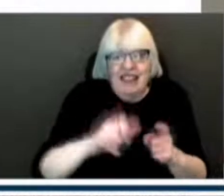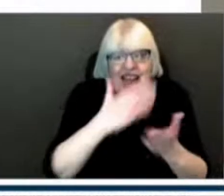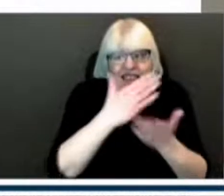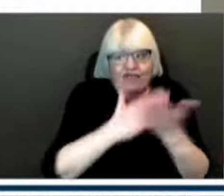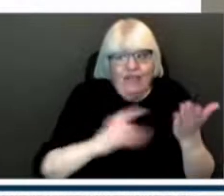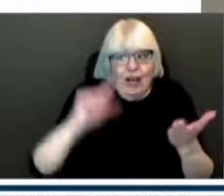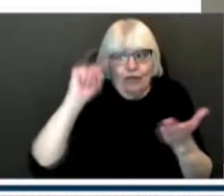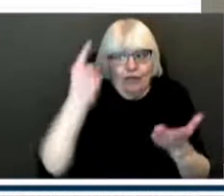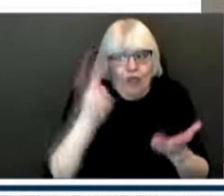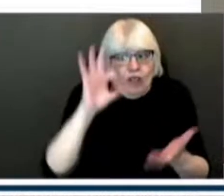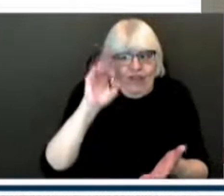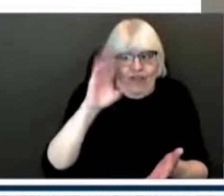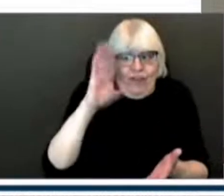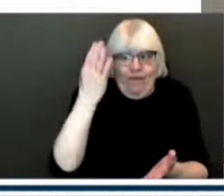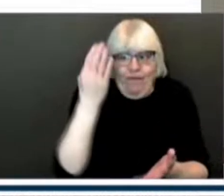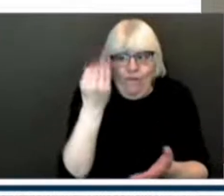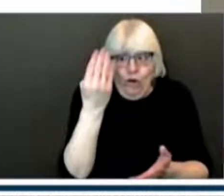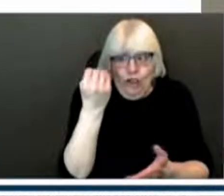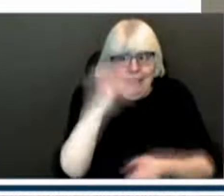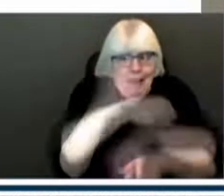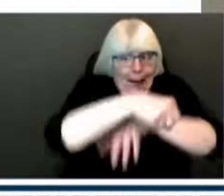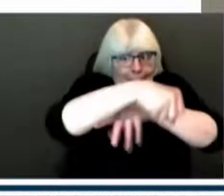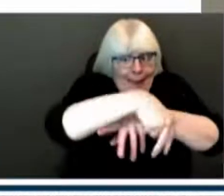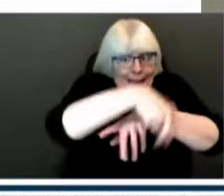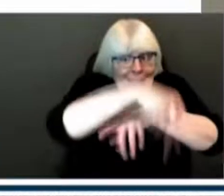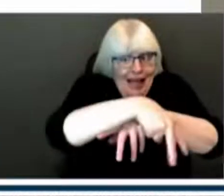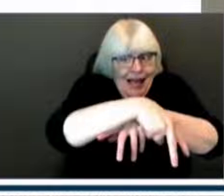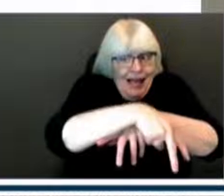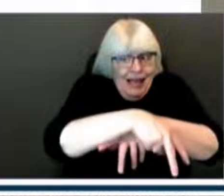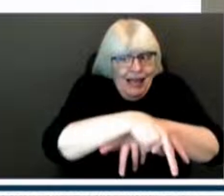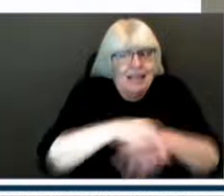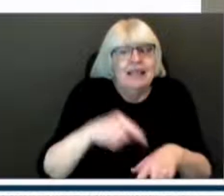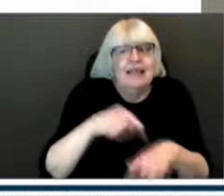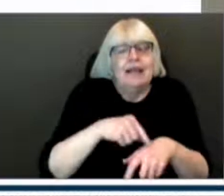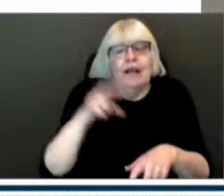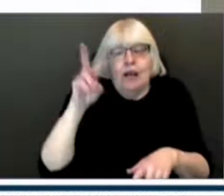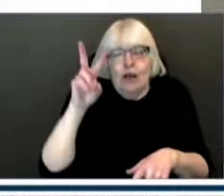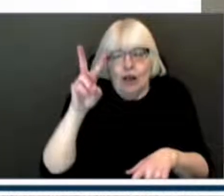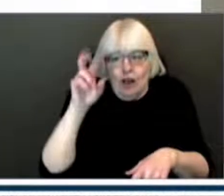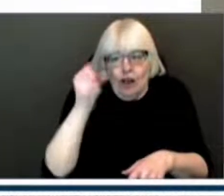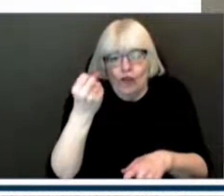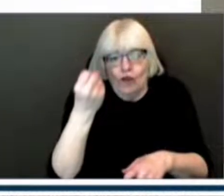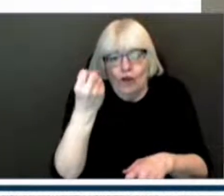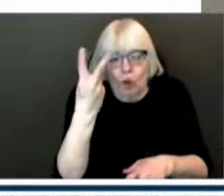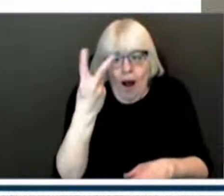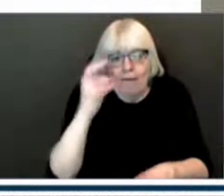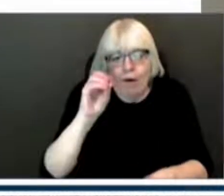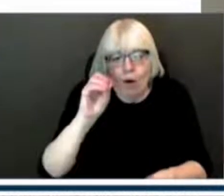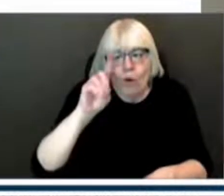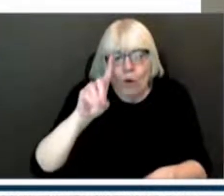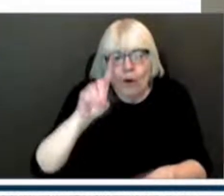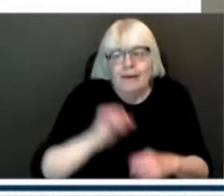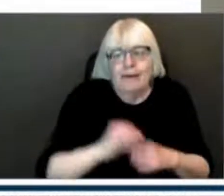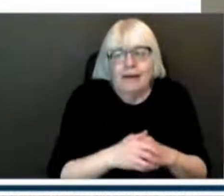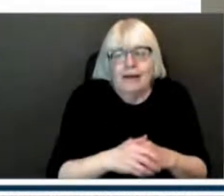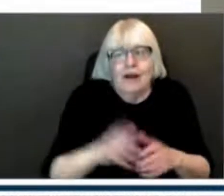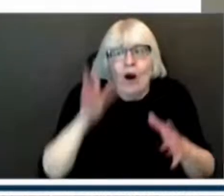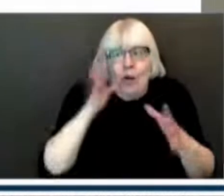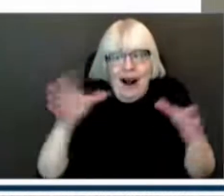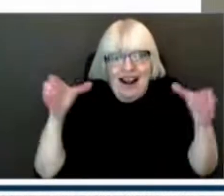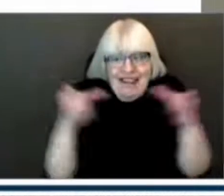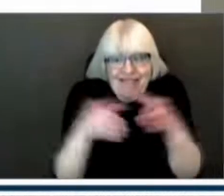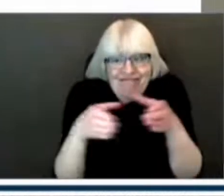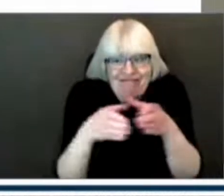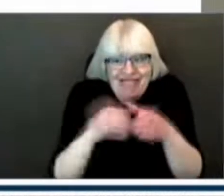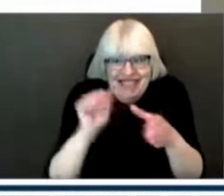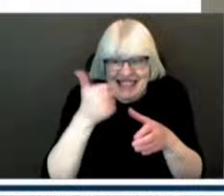14th. So in this first phase, the informal gathering limit will increase to 25 people from 10, and they can be from the